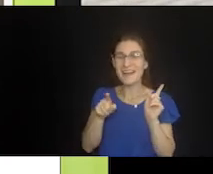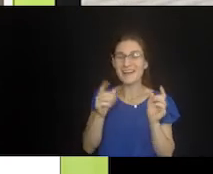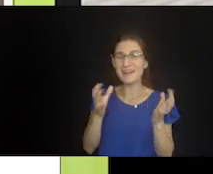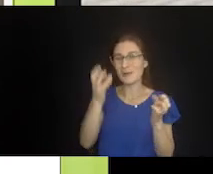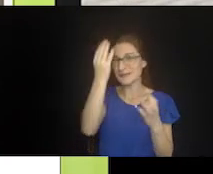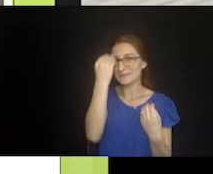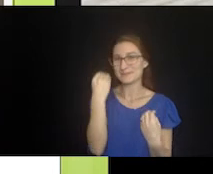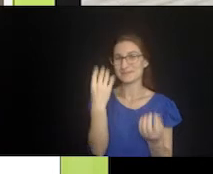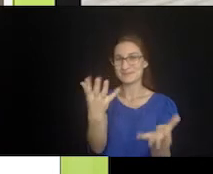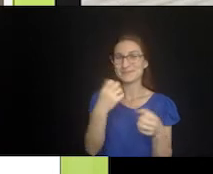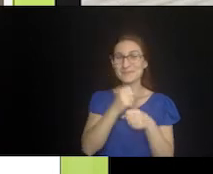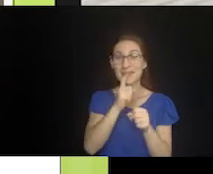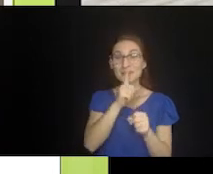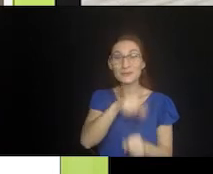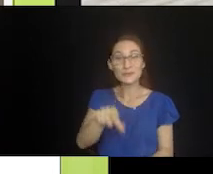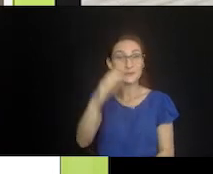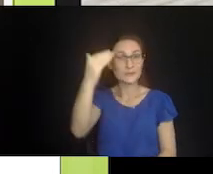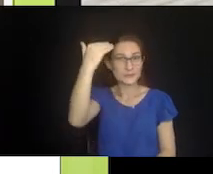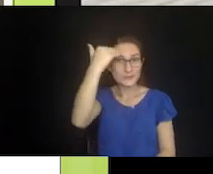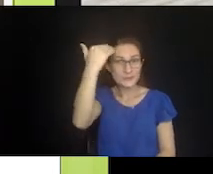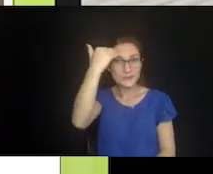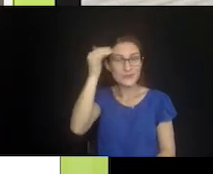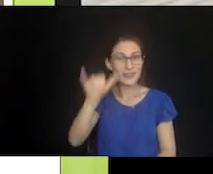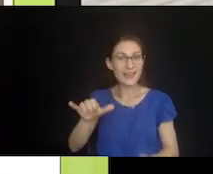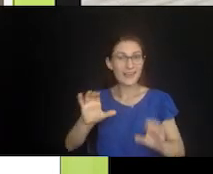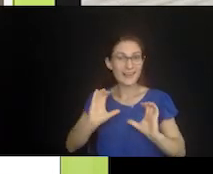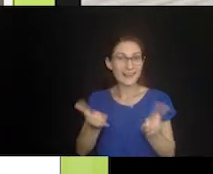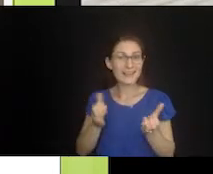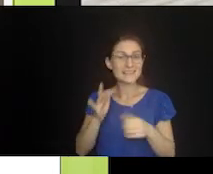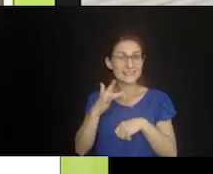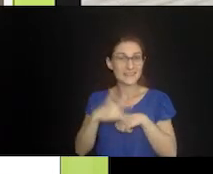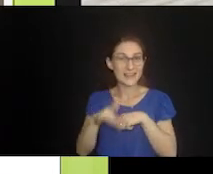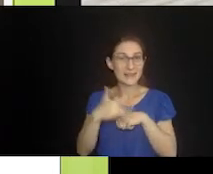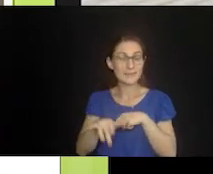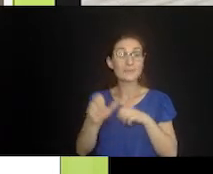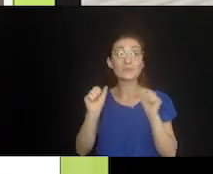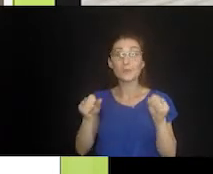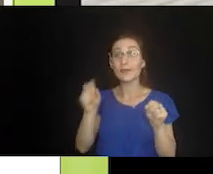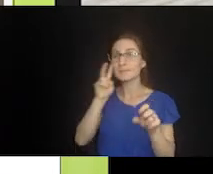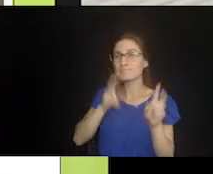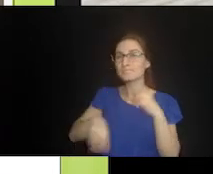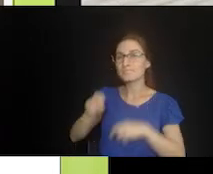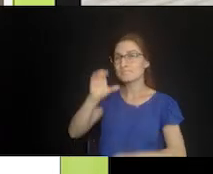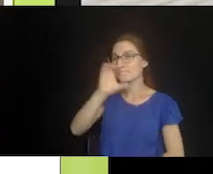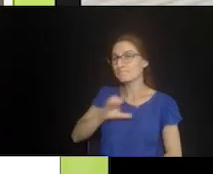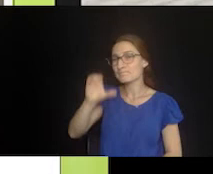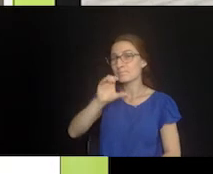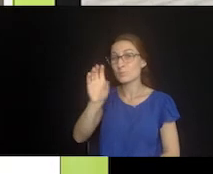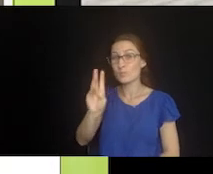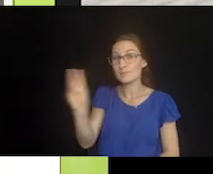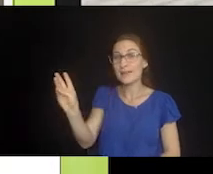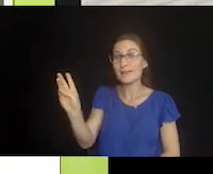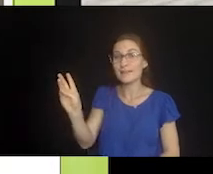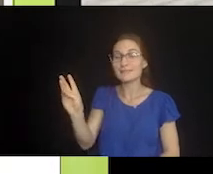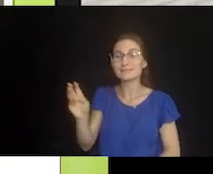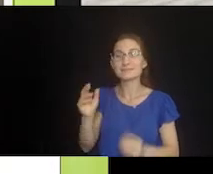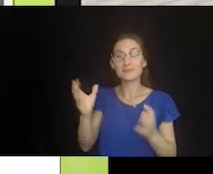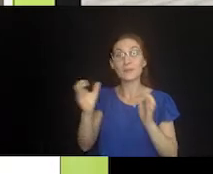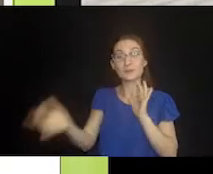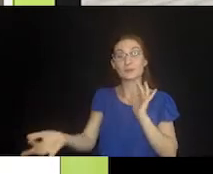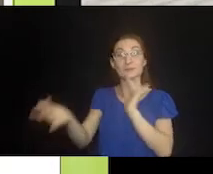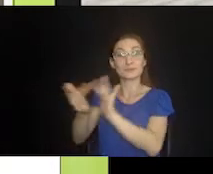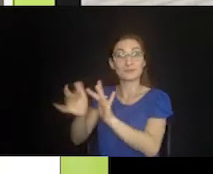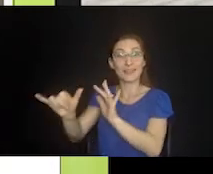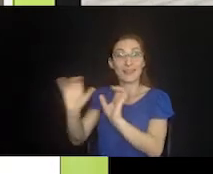like off topic of what I'm saying right now, but I wanted to make sure that you guys knew about it. Look it up on the